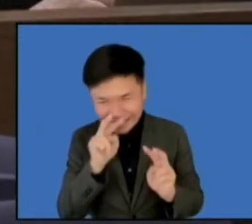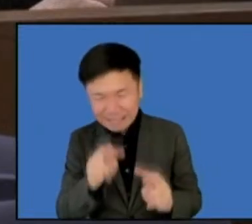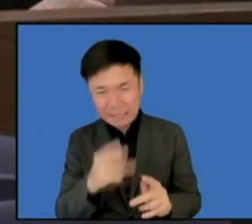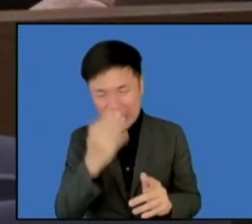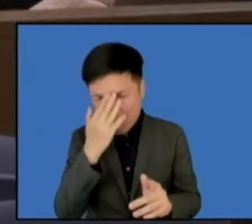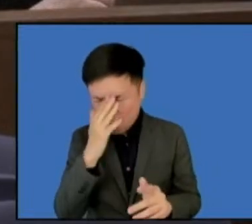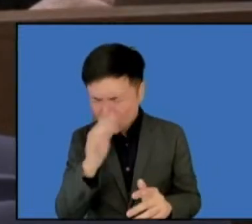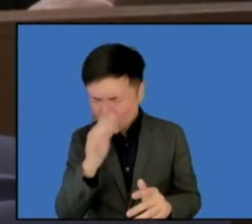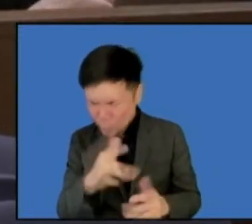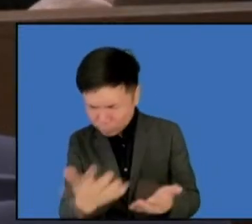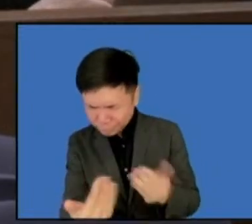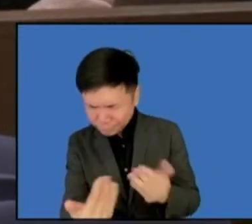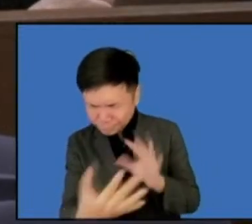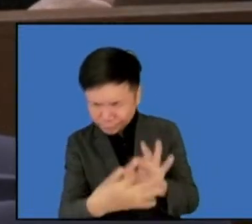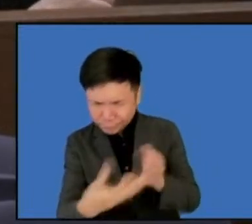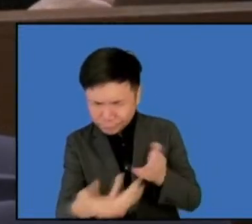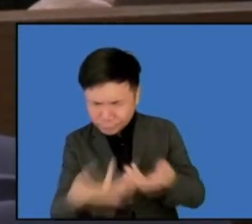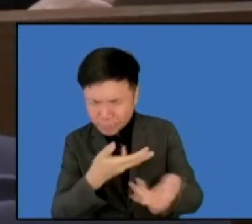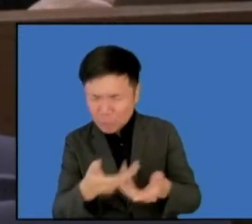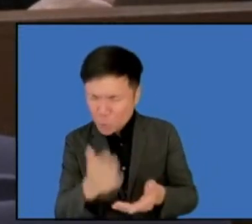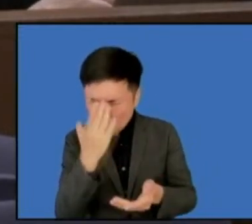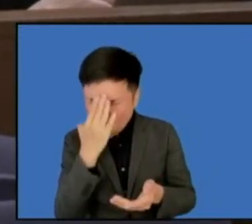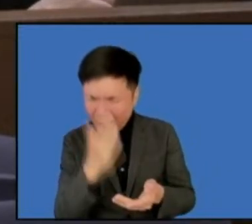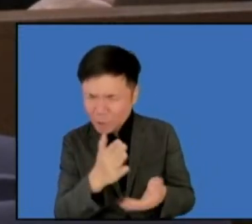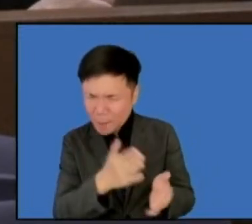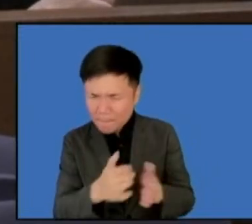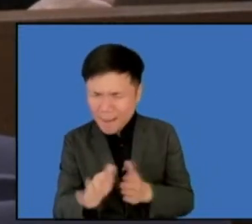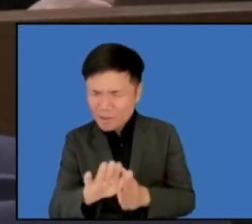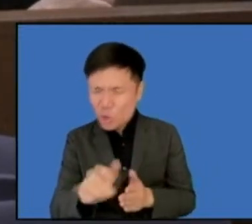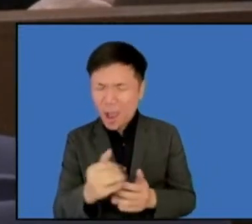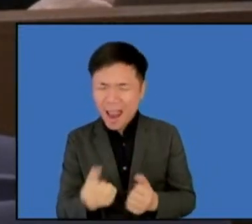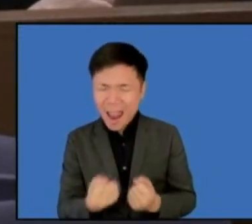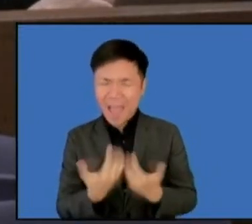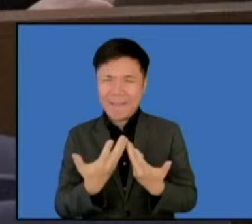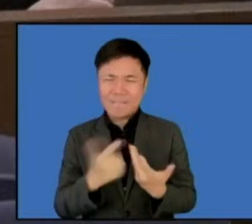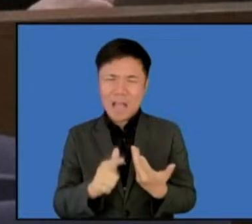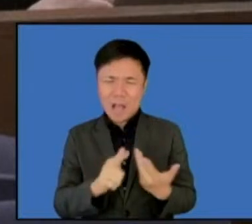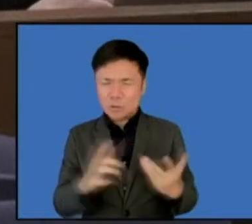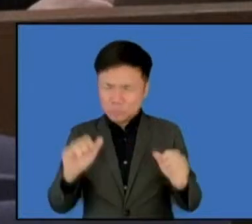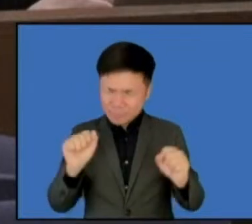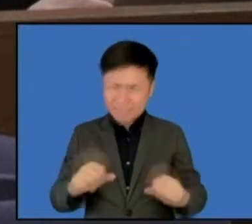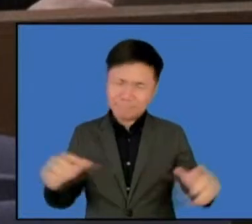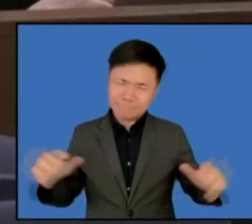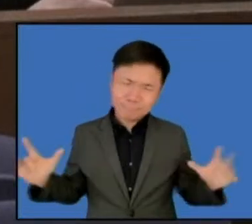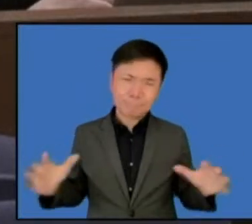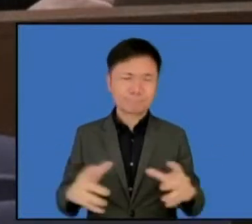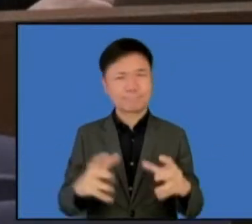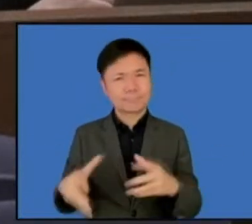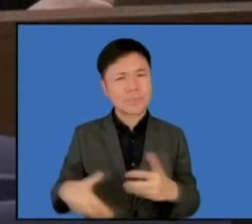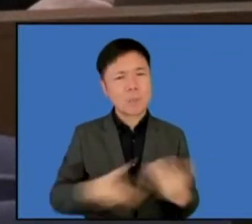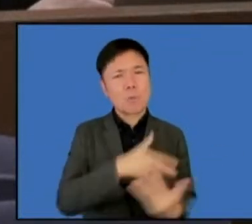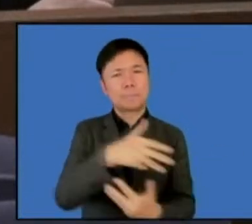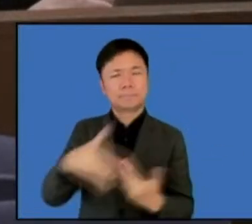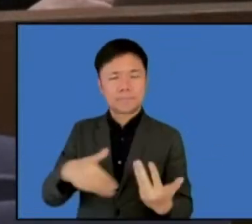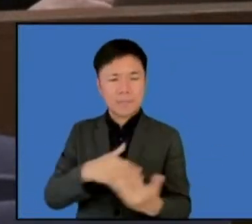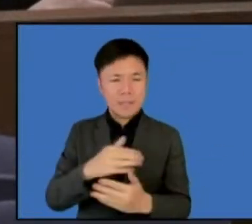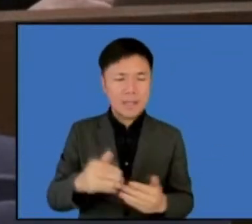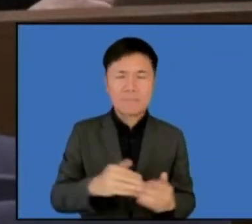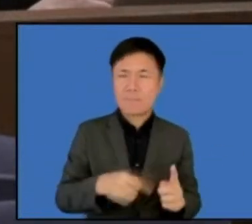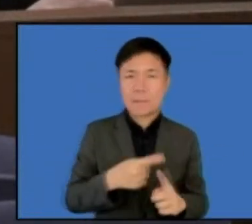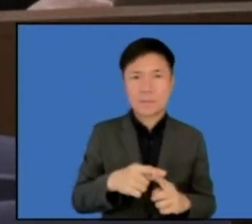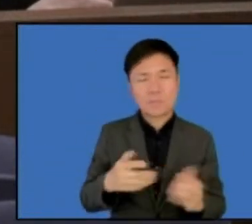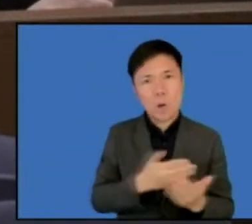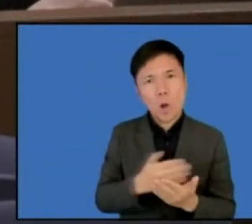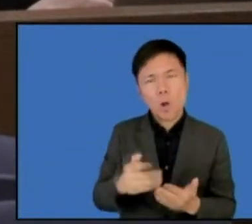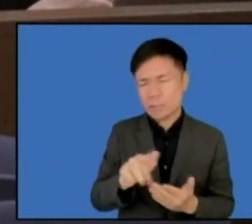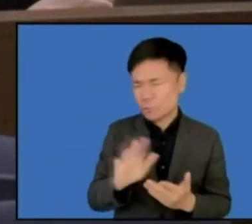lives. They must have the right to organize, that is freedom of association and assembly. Let us move beyond these discussions toward actionable commitments to